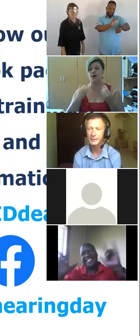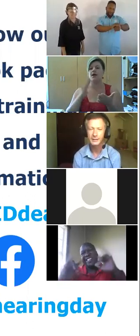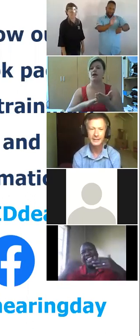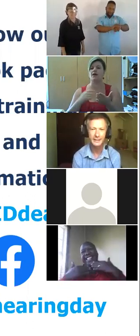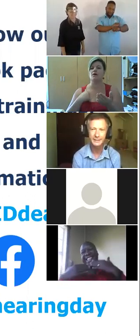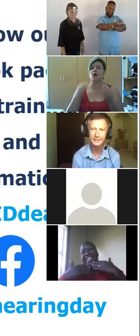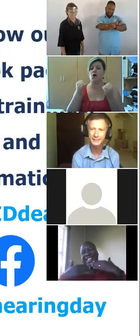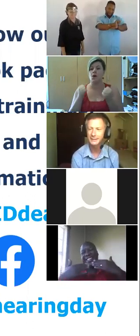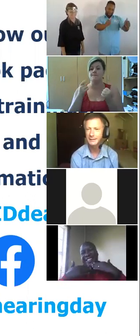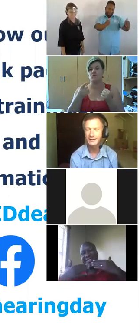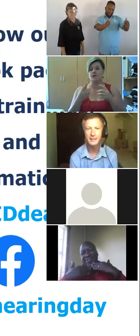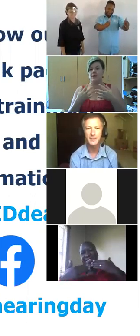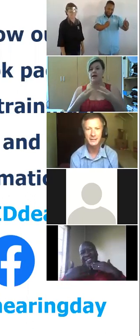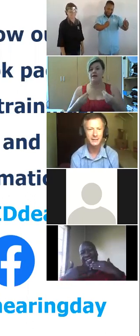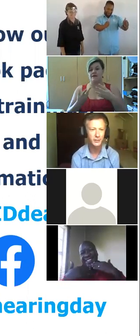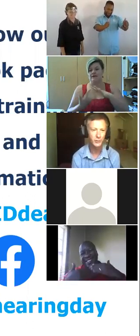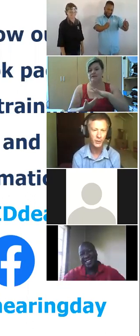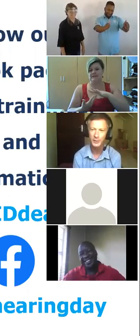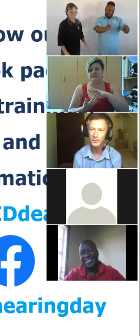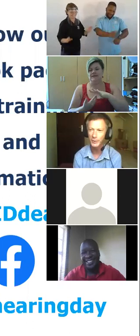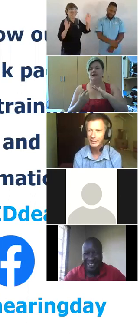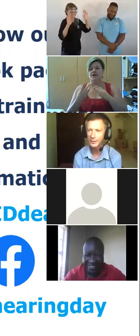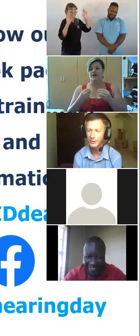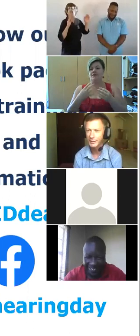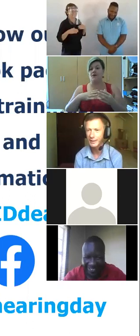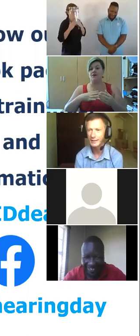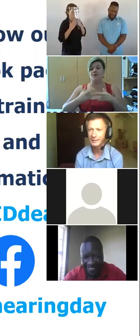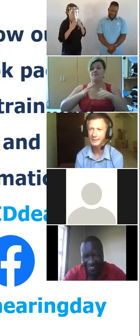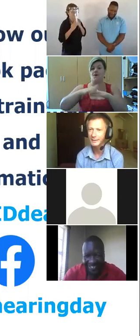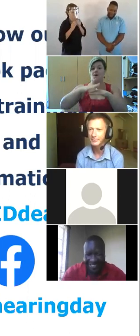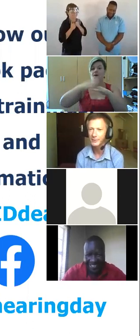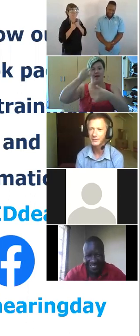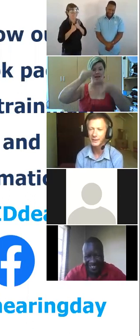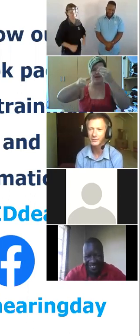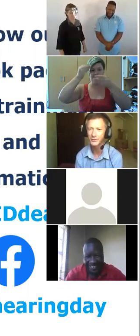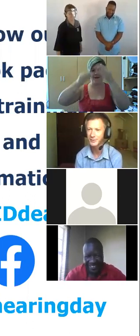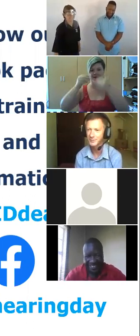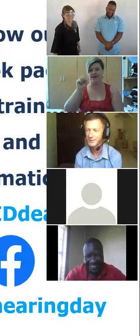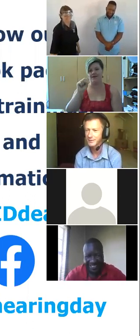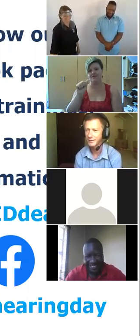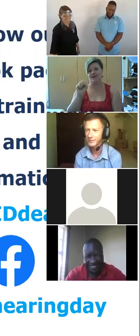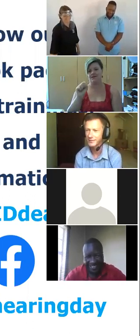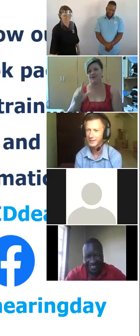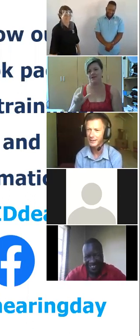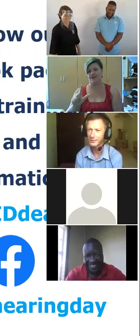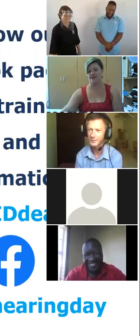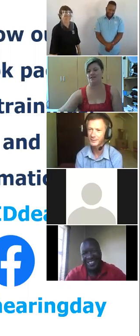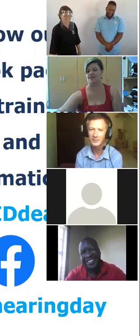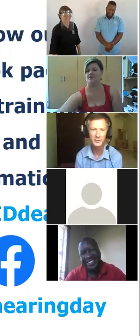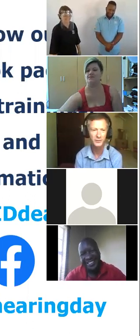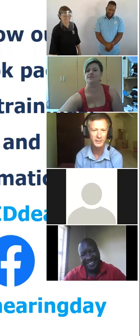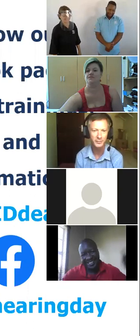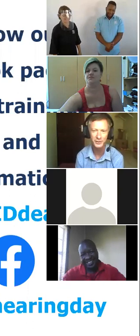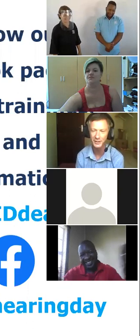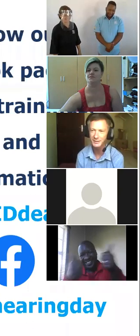it ignited something that you are a bit more eager and motivated to learn some South African Sign Language. The deaf